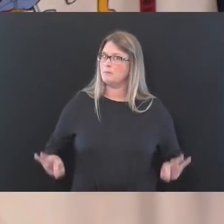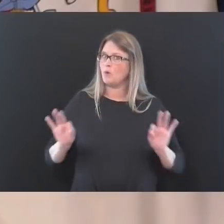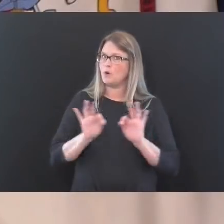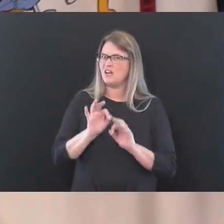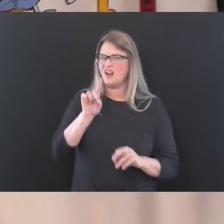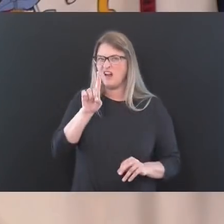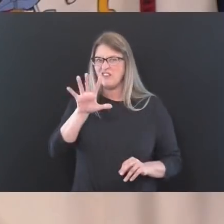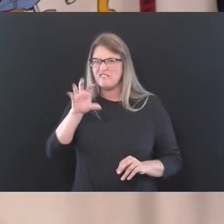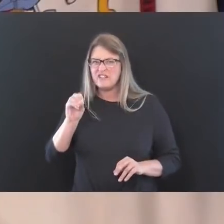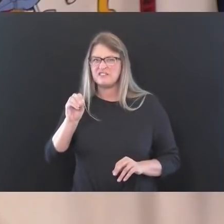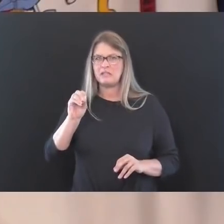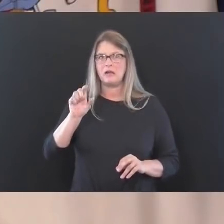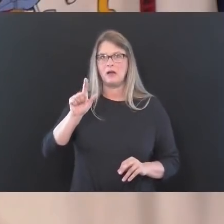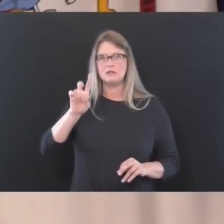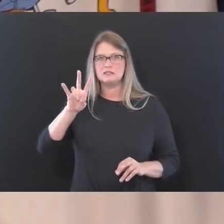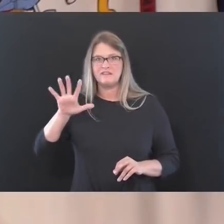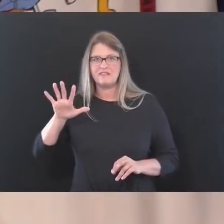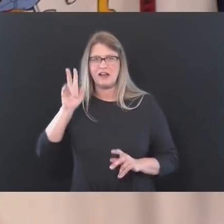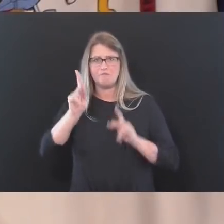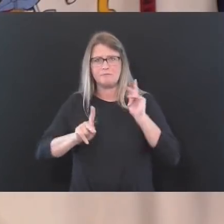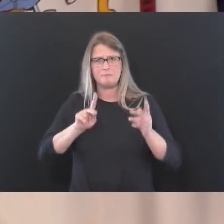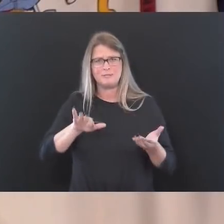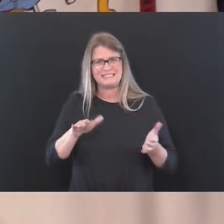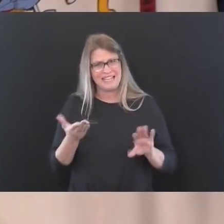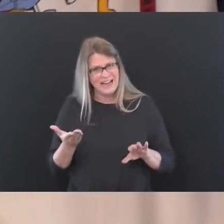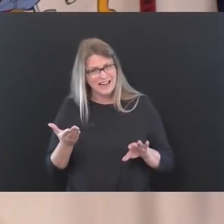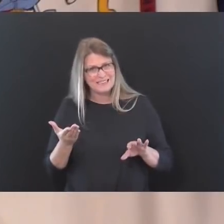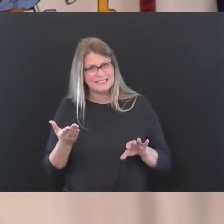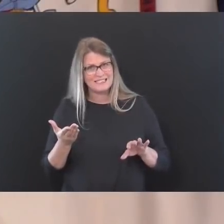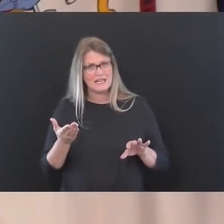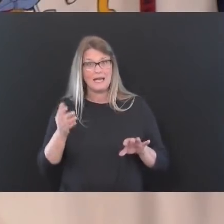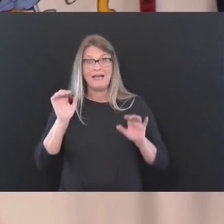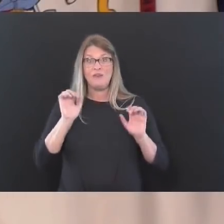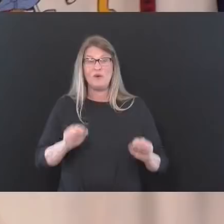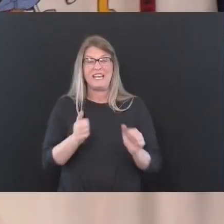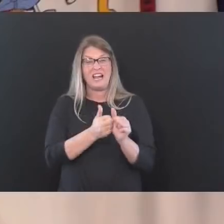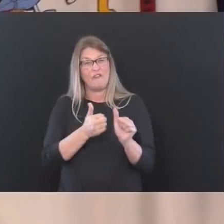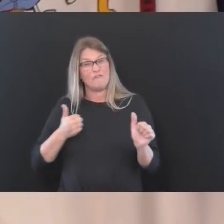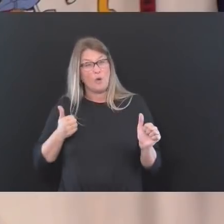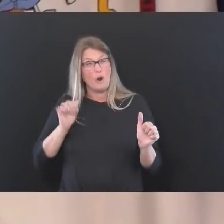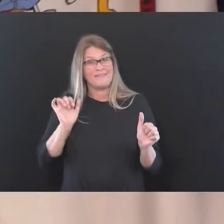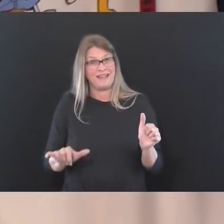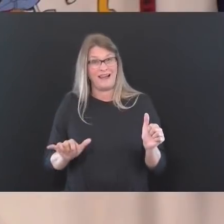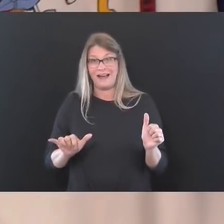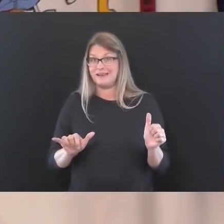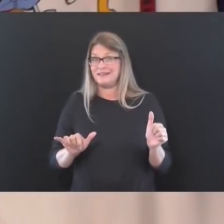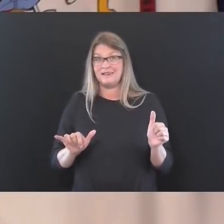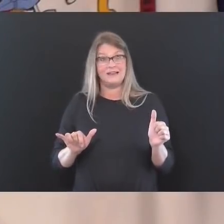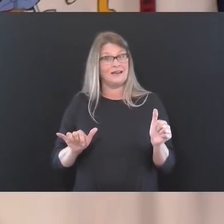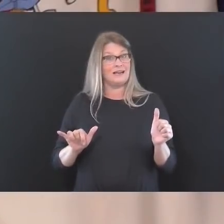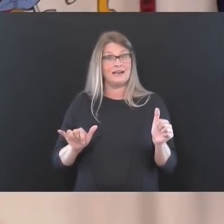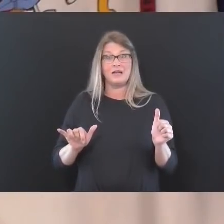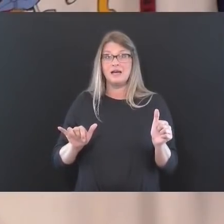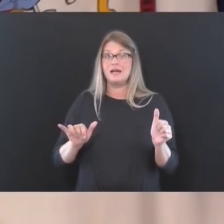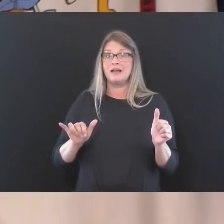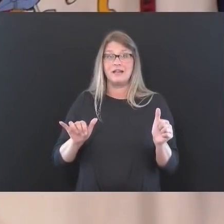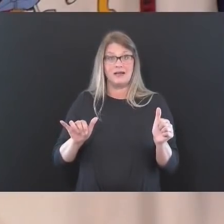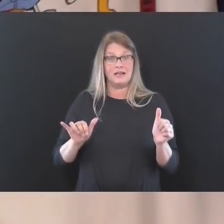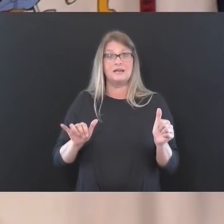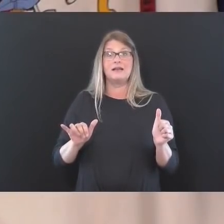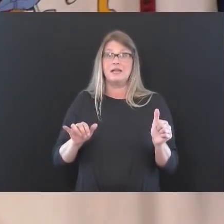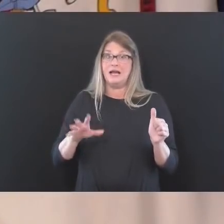150 or 175 West Virginians dying? If we can avoid that, and it could have been way, way, way